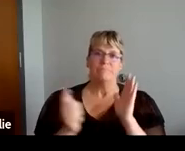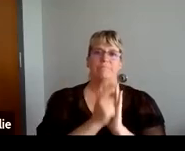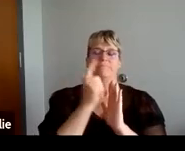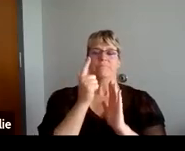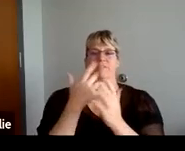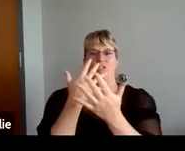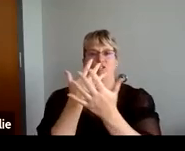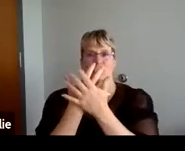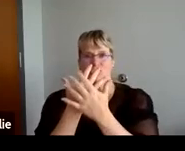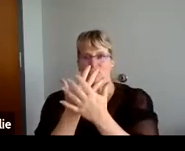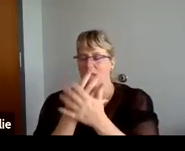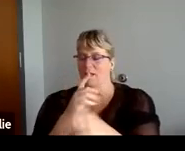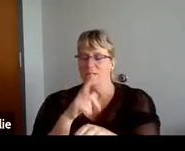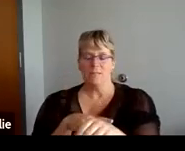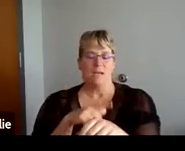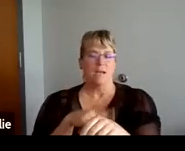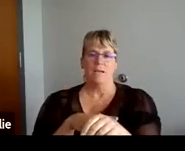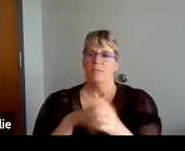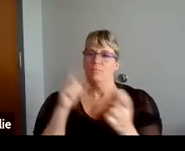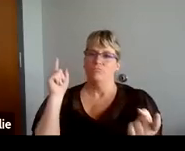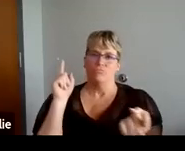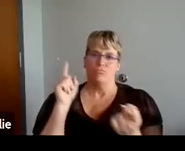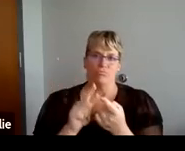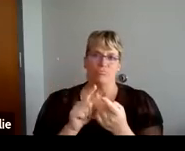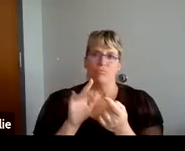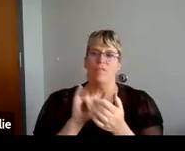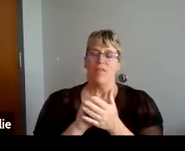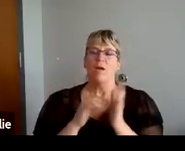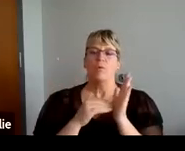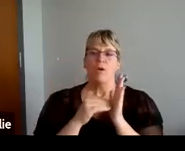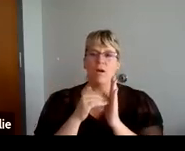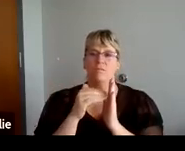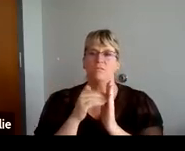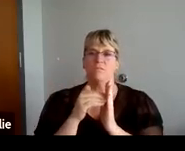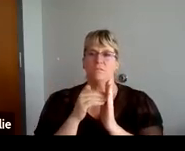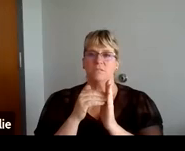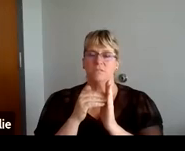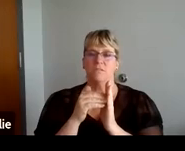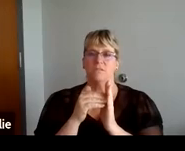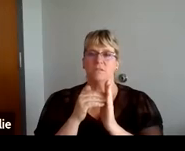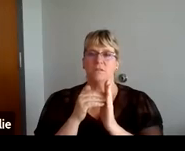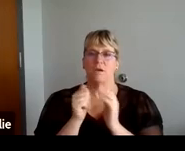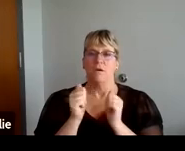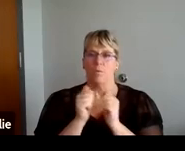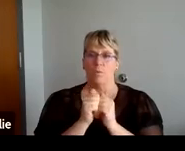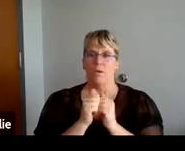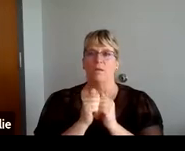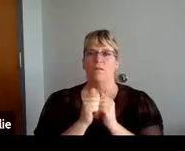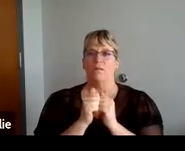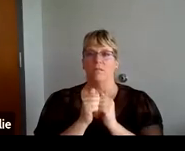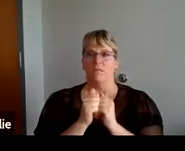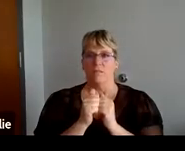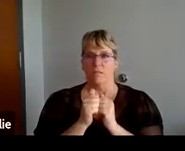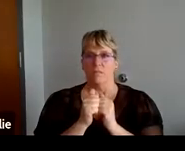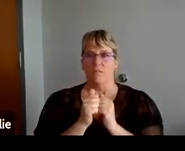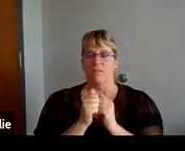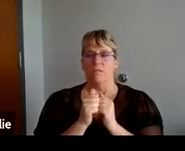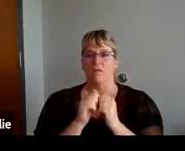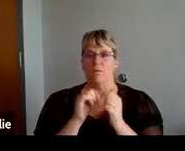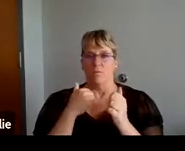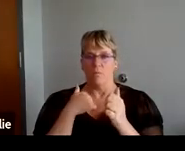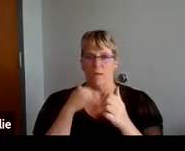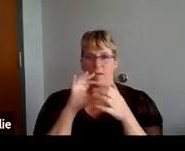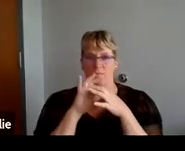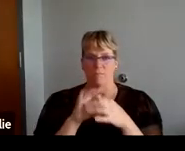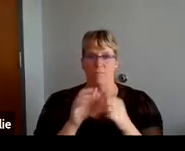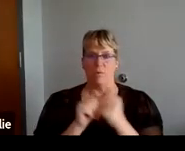jail time and the likes that we often associate with, or that we have associated with